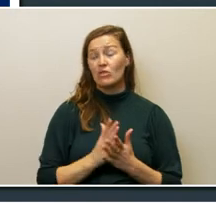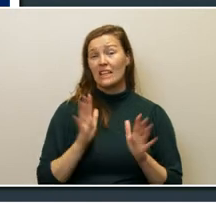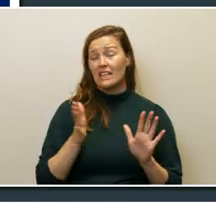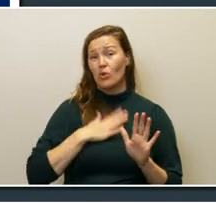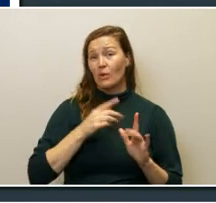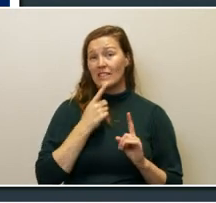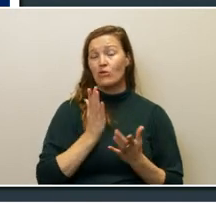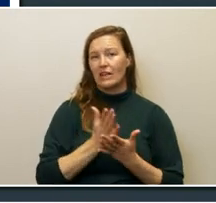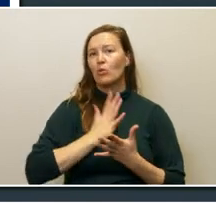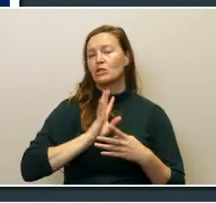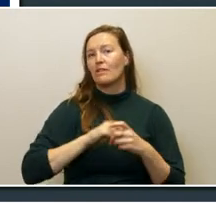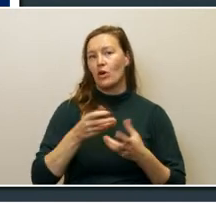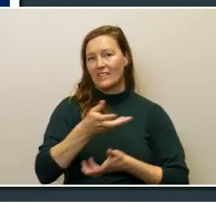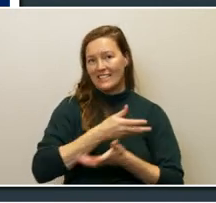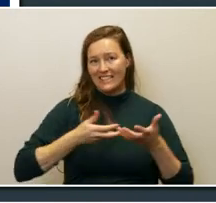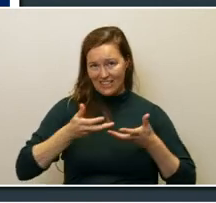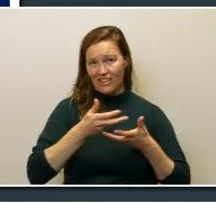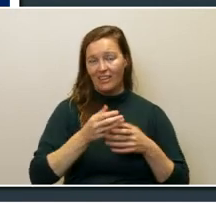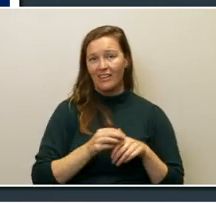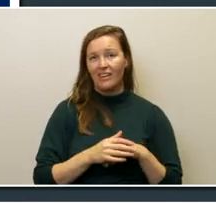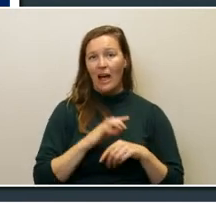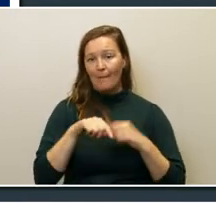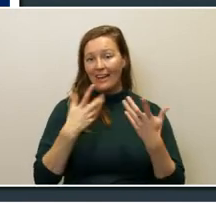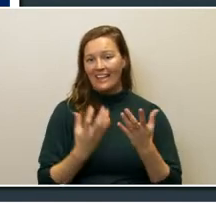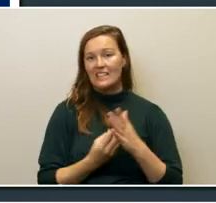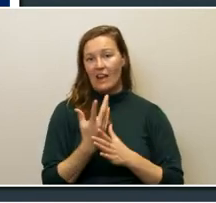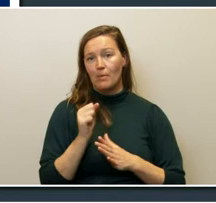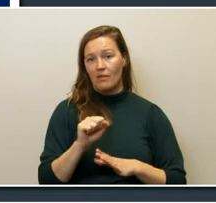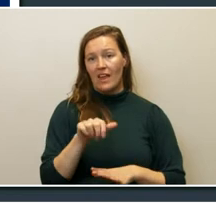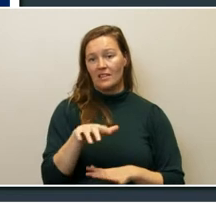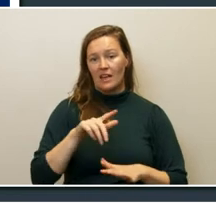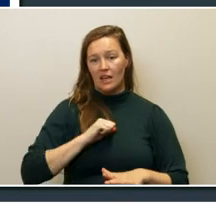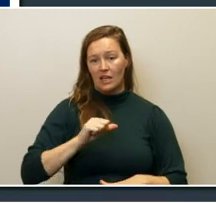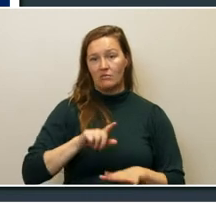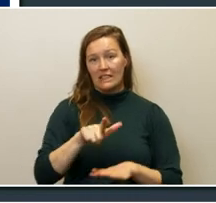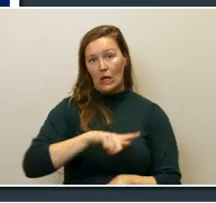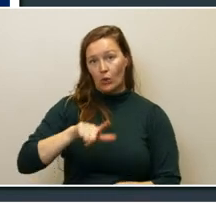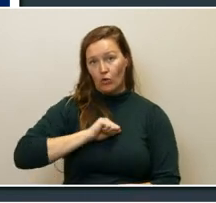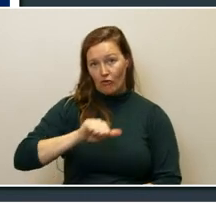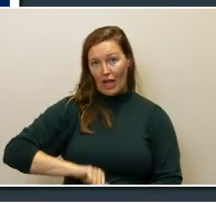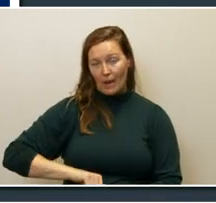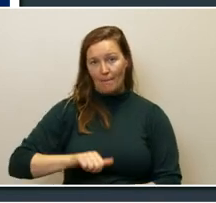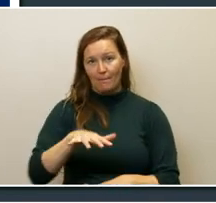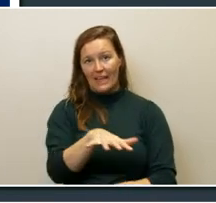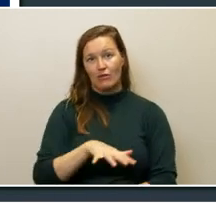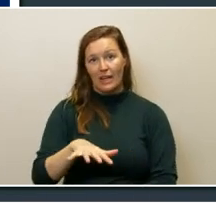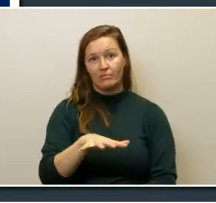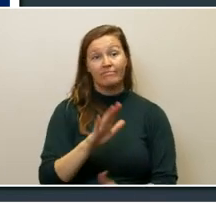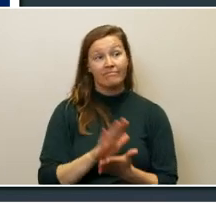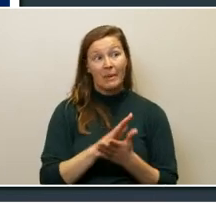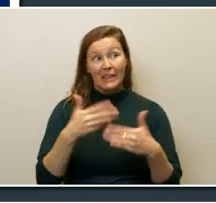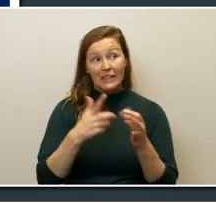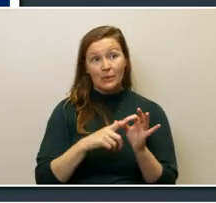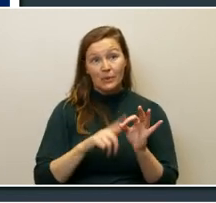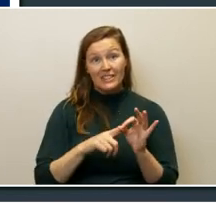We would love to be part of the discussion and of any development of the Lagoon Farm. I'll be happy to